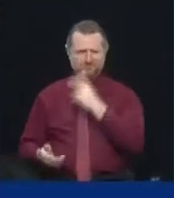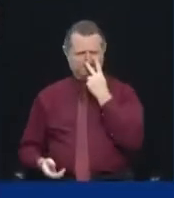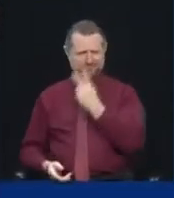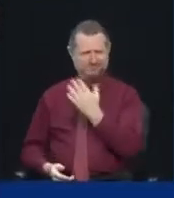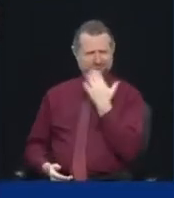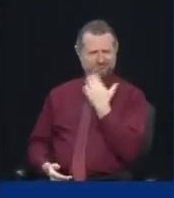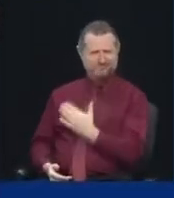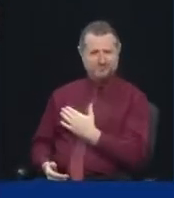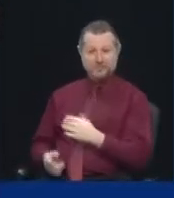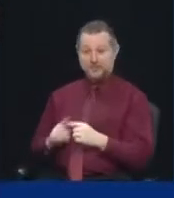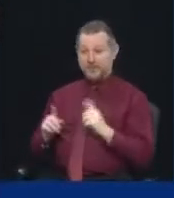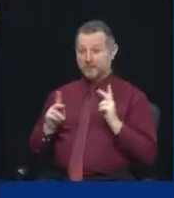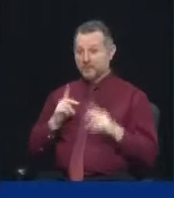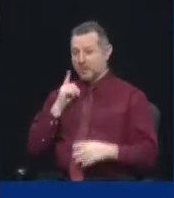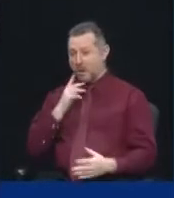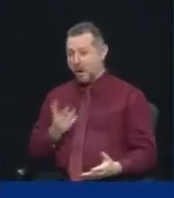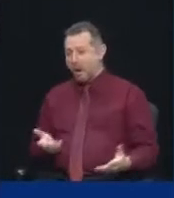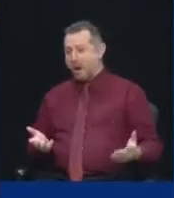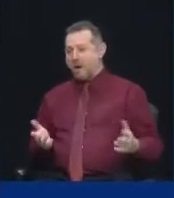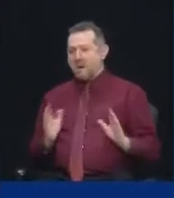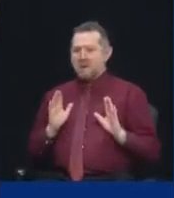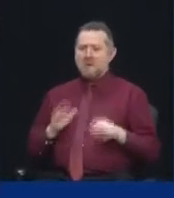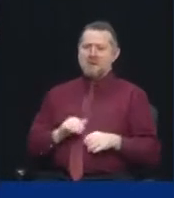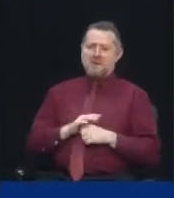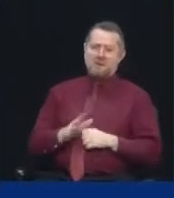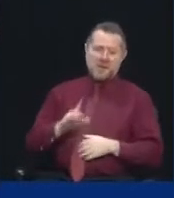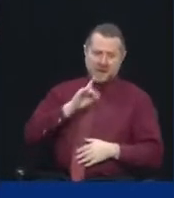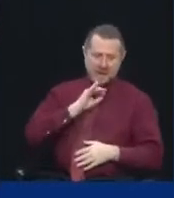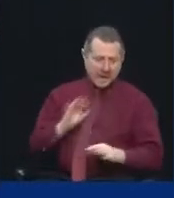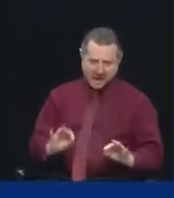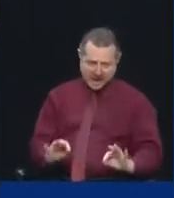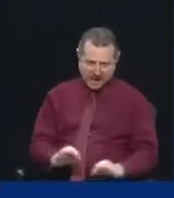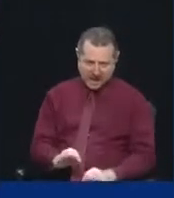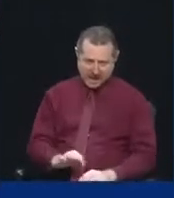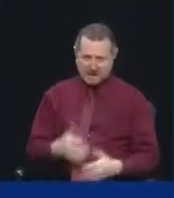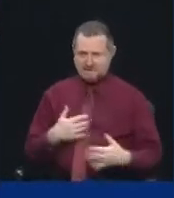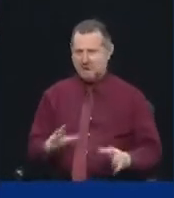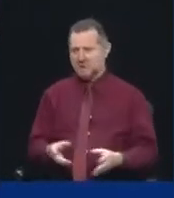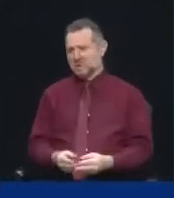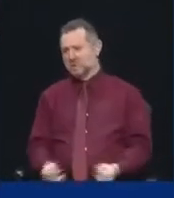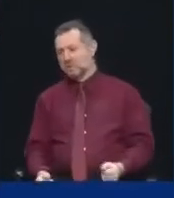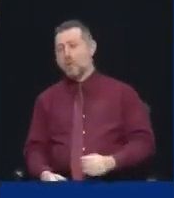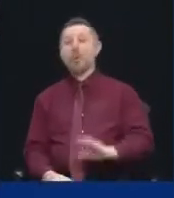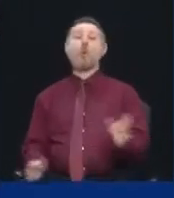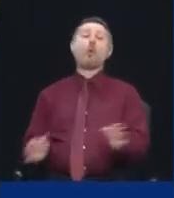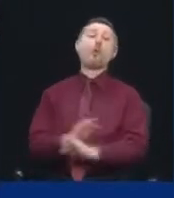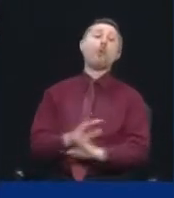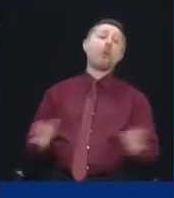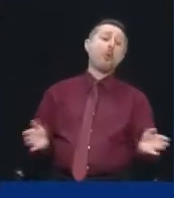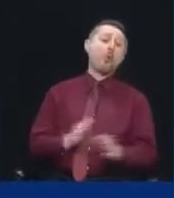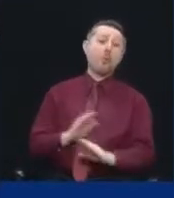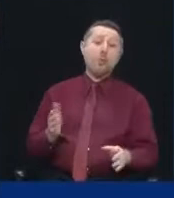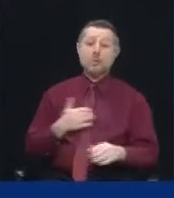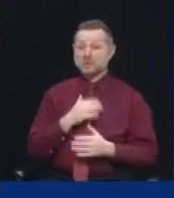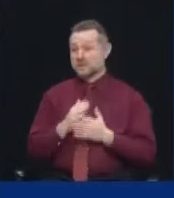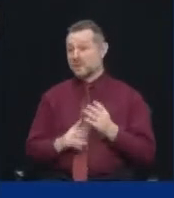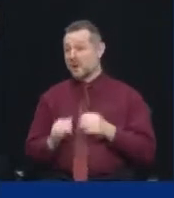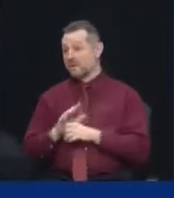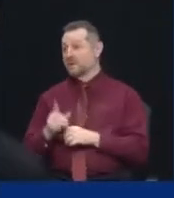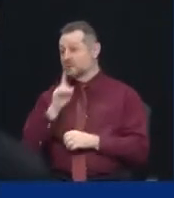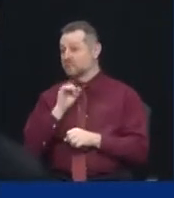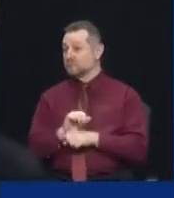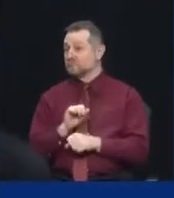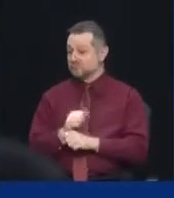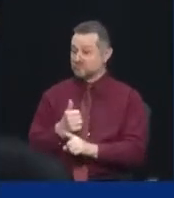get cocky with COVID. There are variants of interest. We've seen places around the world, we